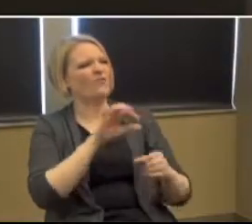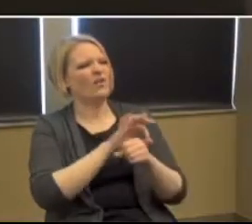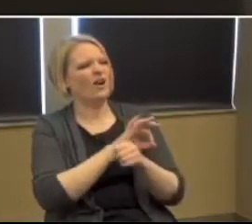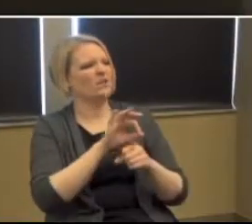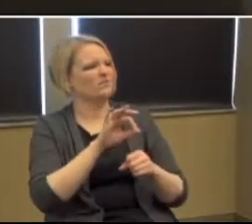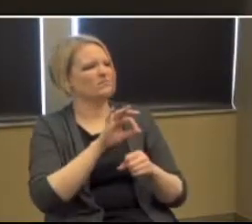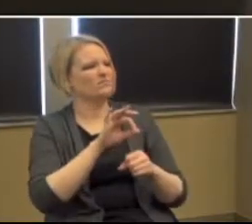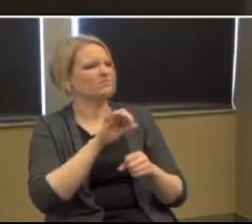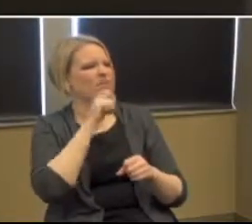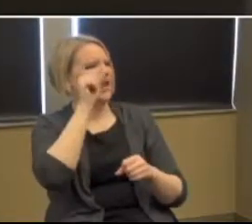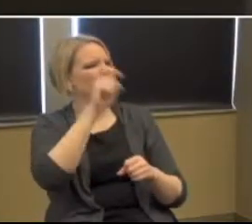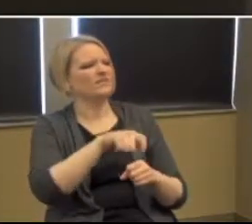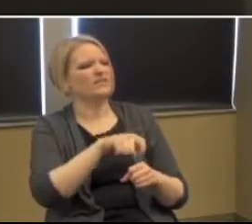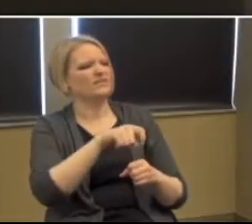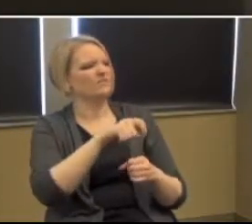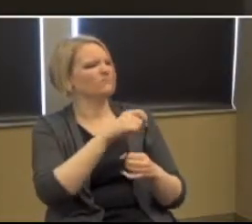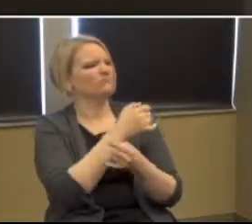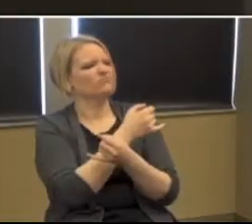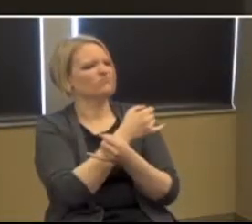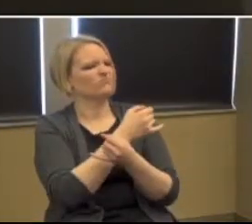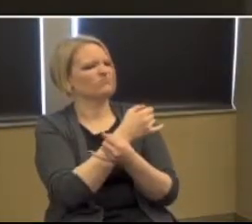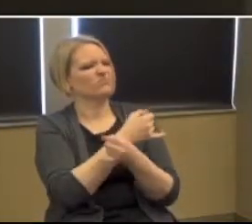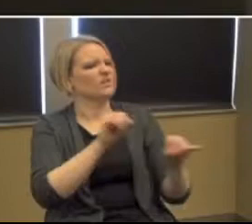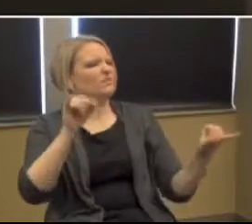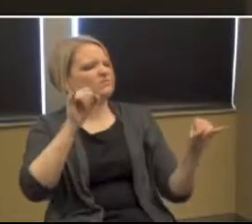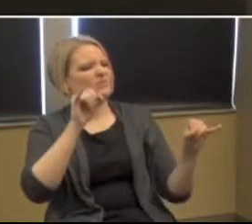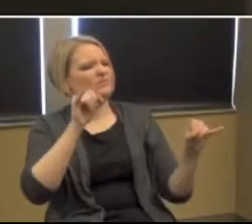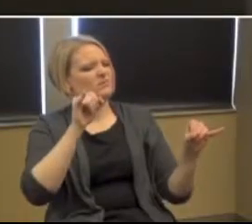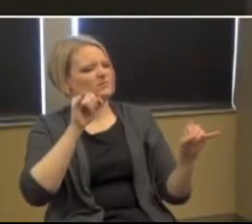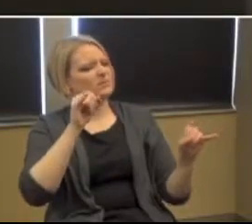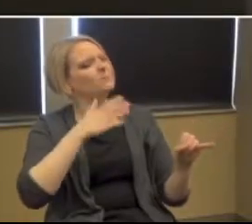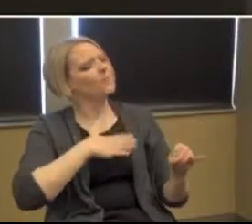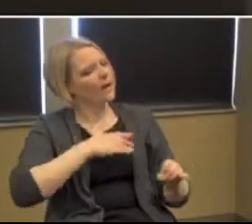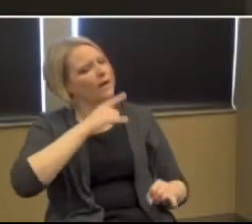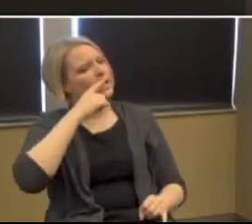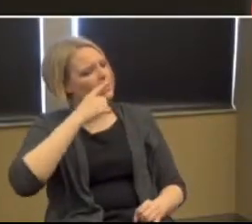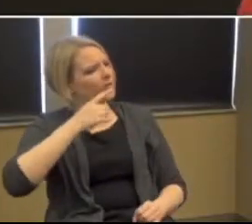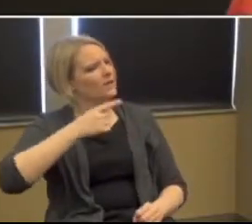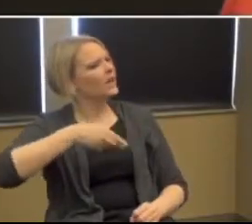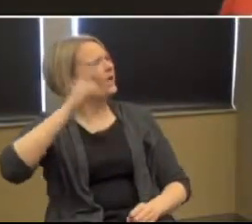work system, right? My kid, we mostly work on academic tasks.